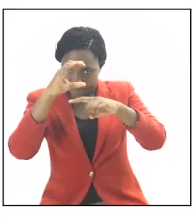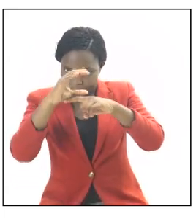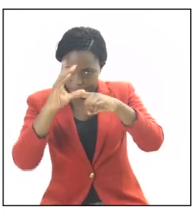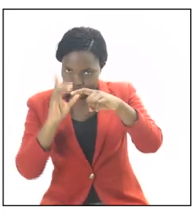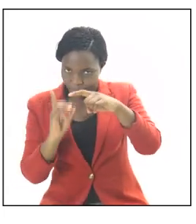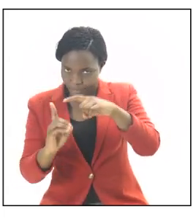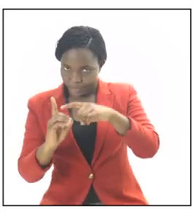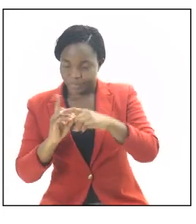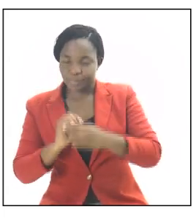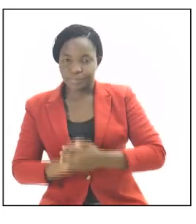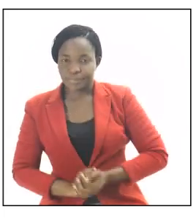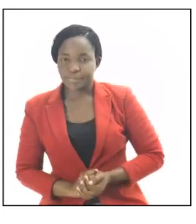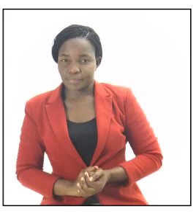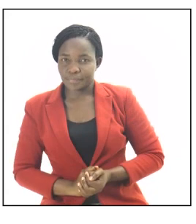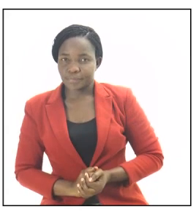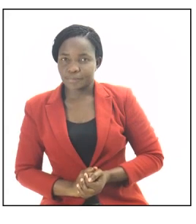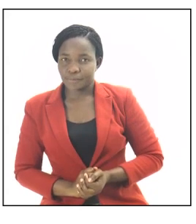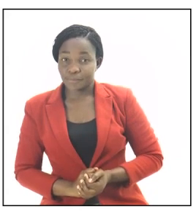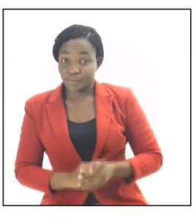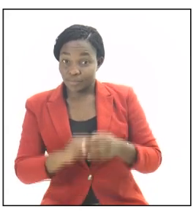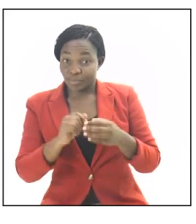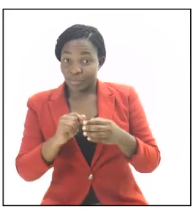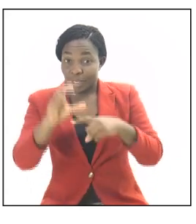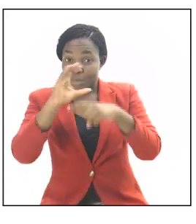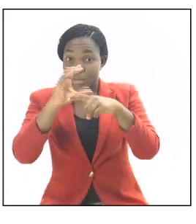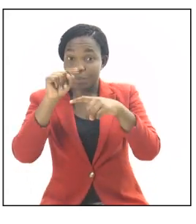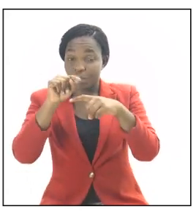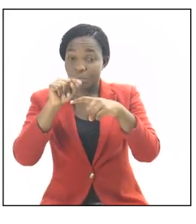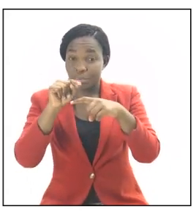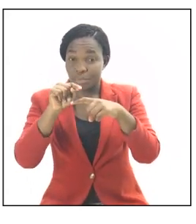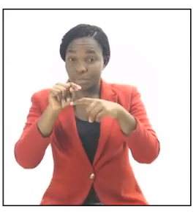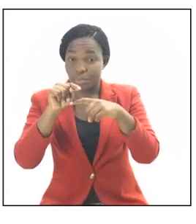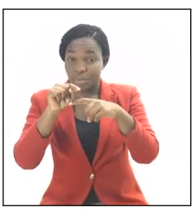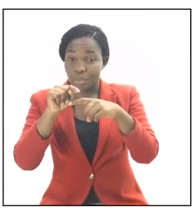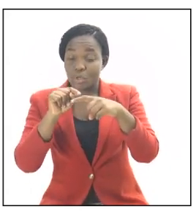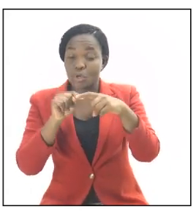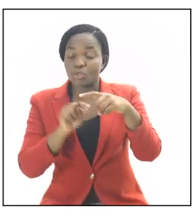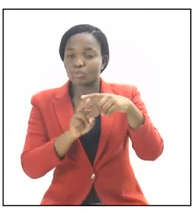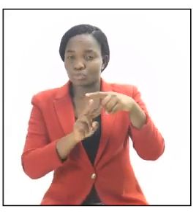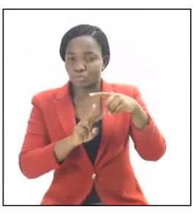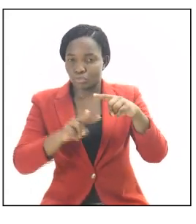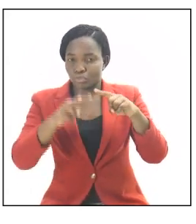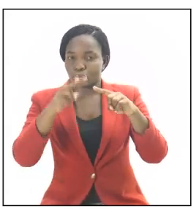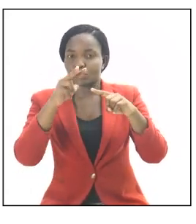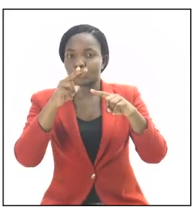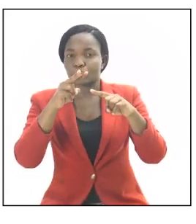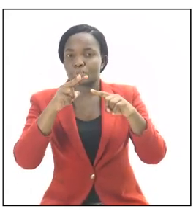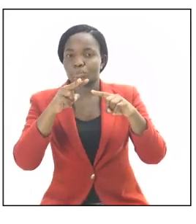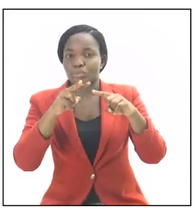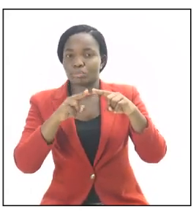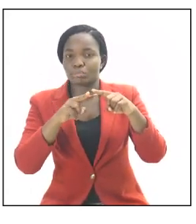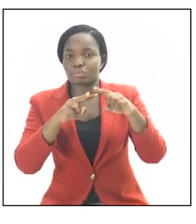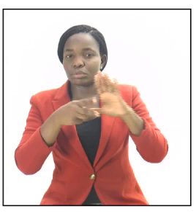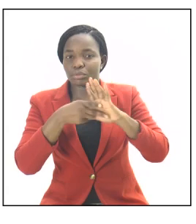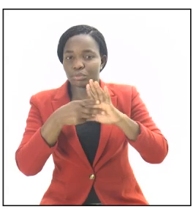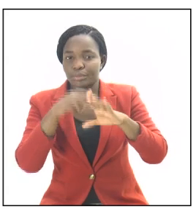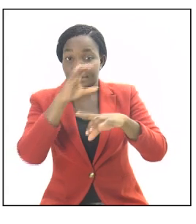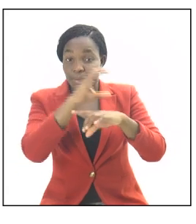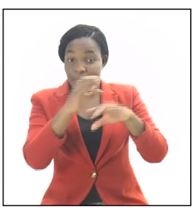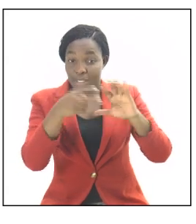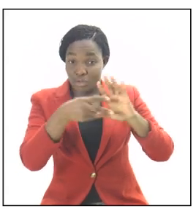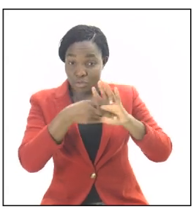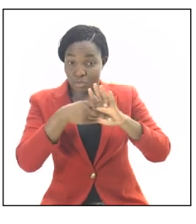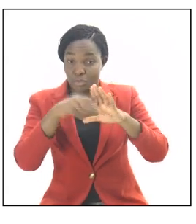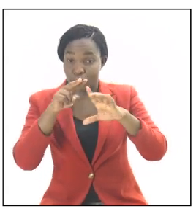over diameter. So circumference equals pi times the diameter of 20